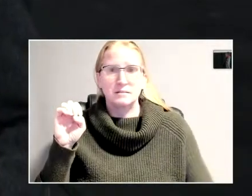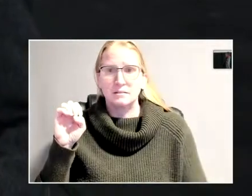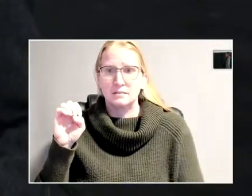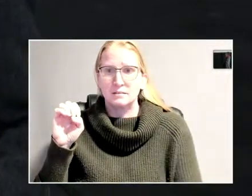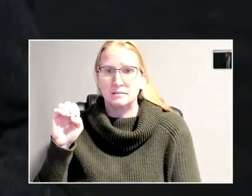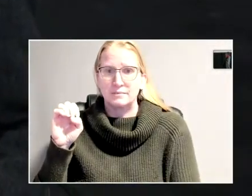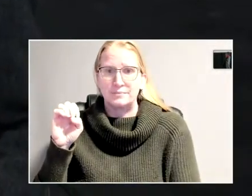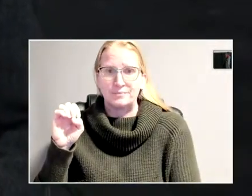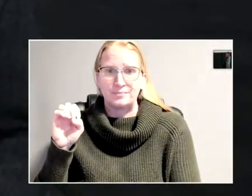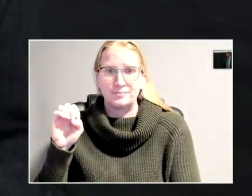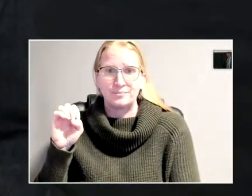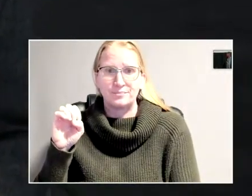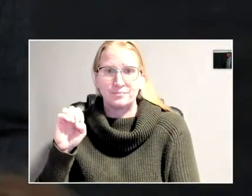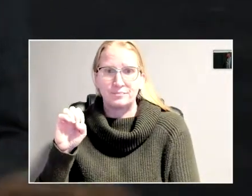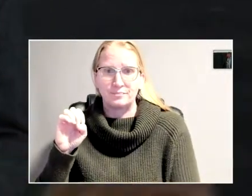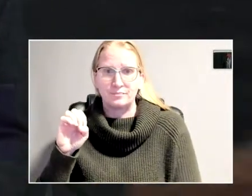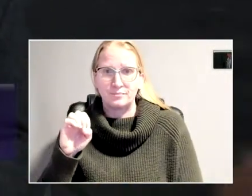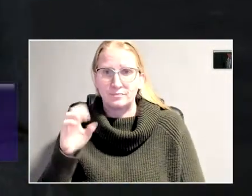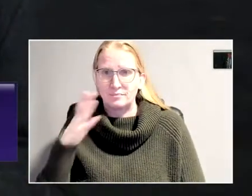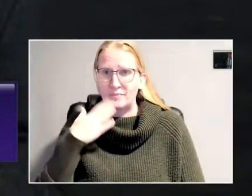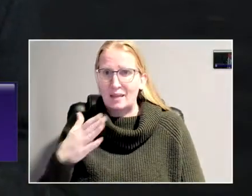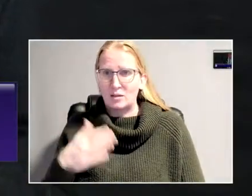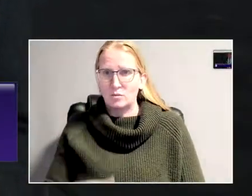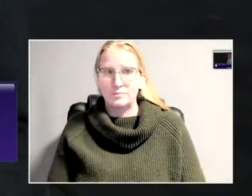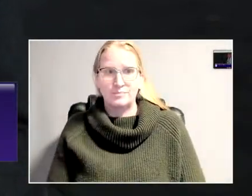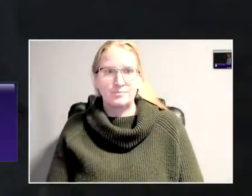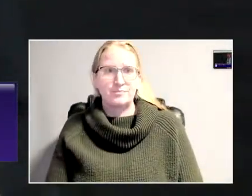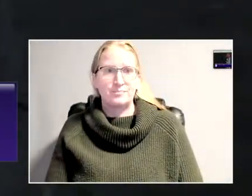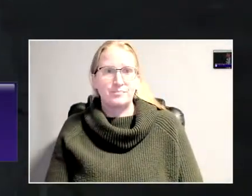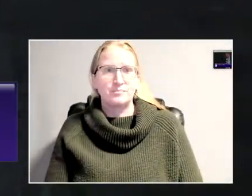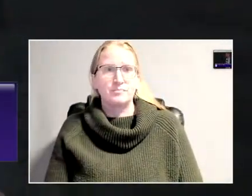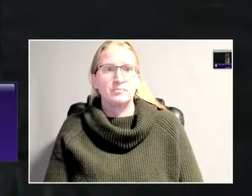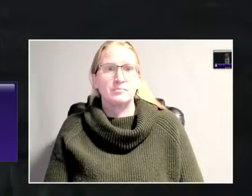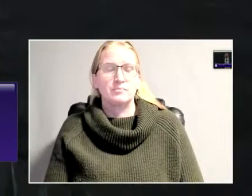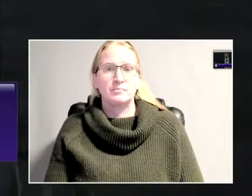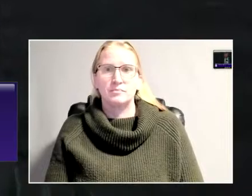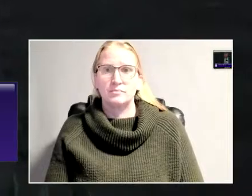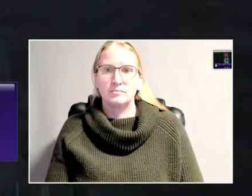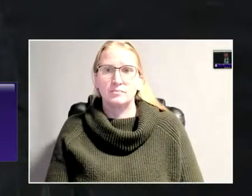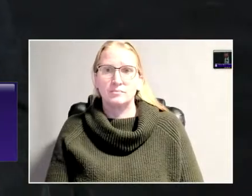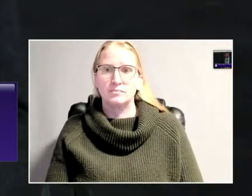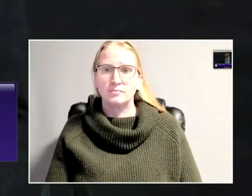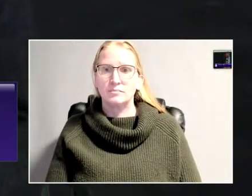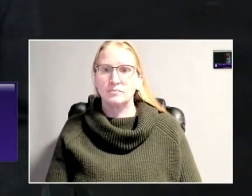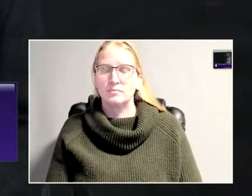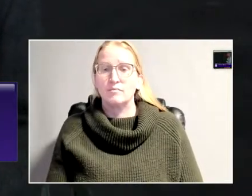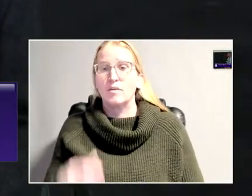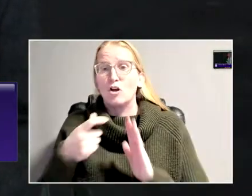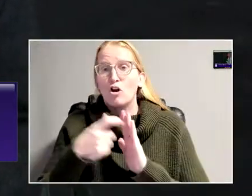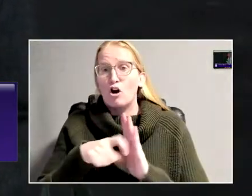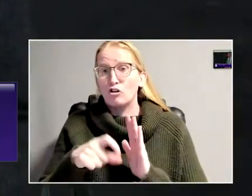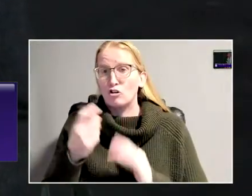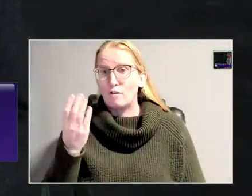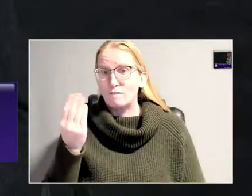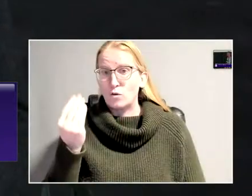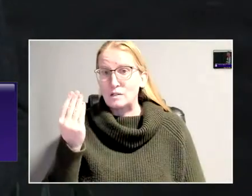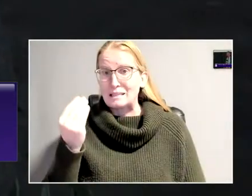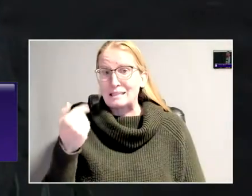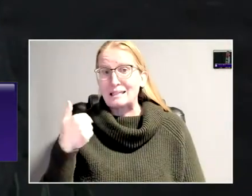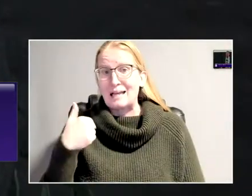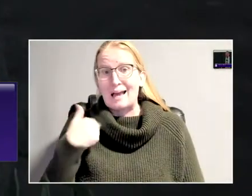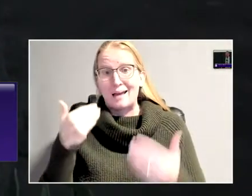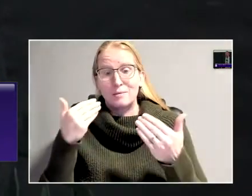case thank you article 14 I move to elect two